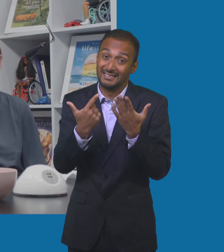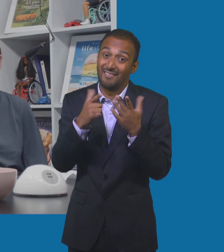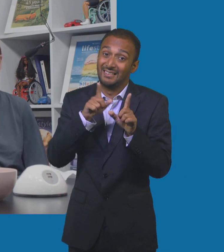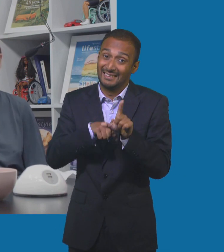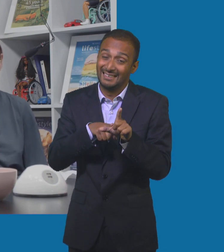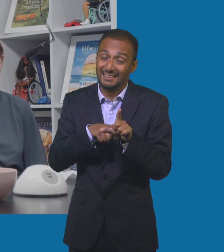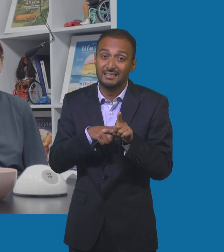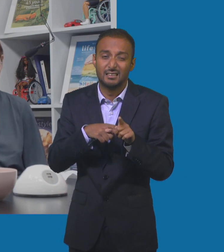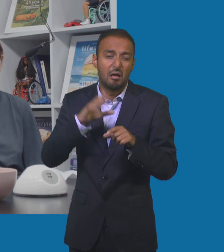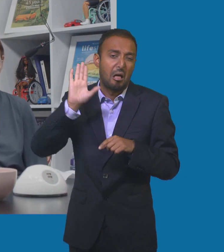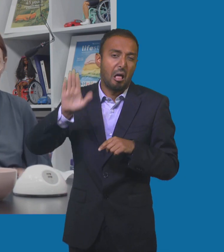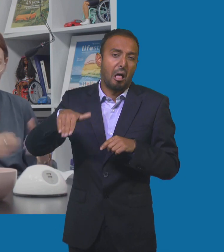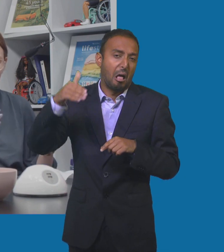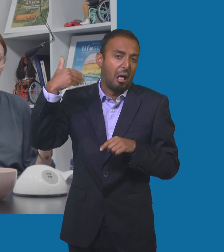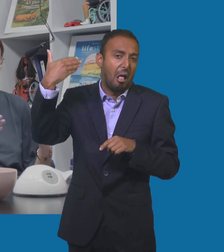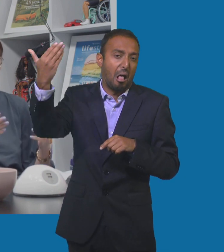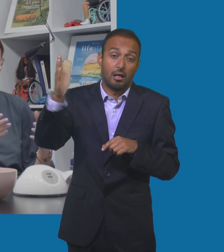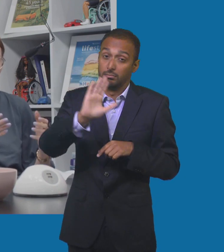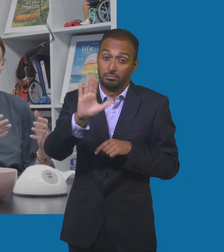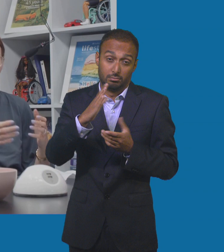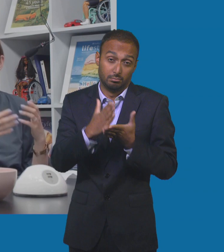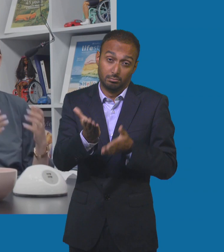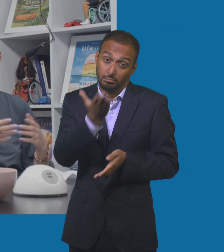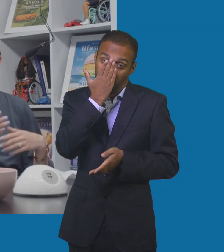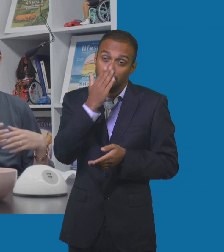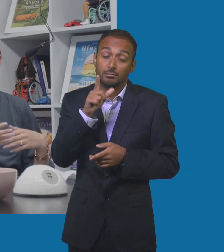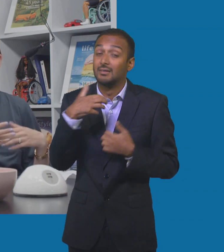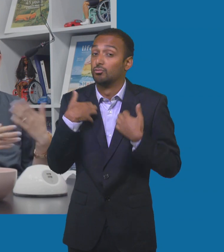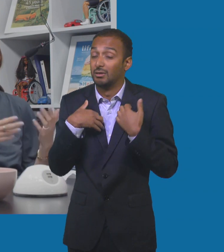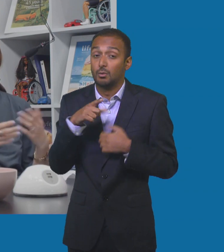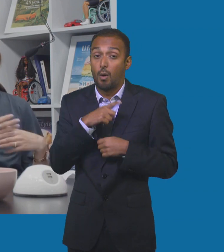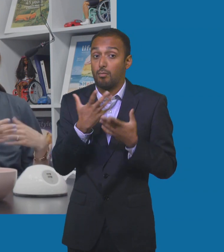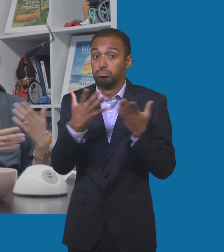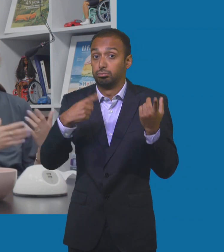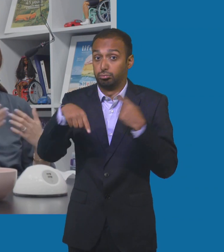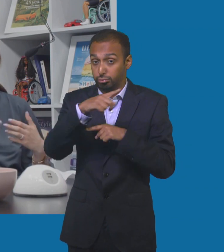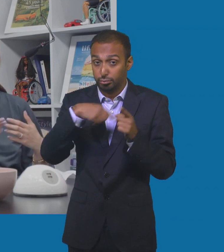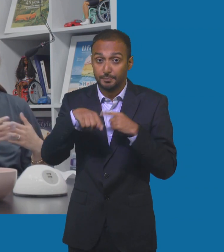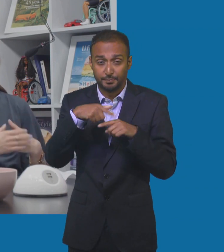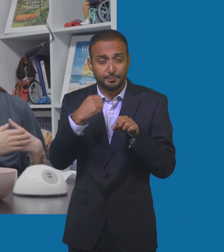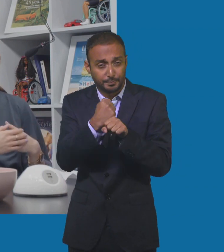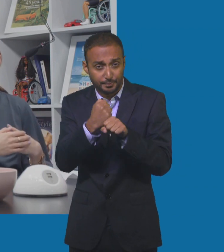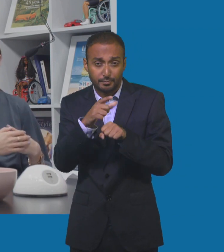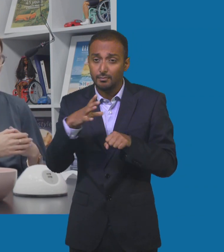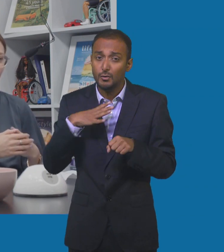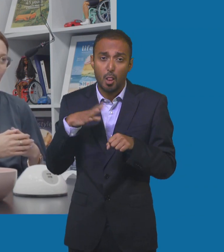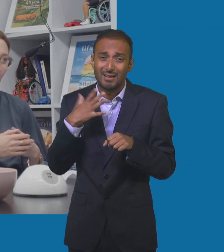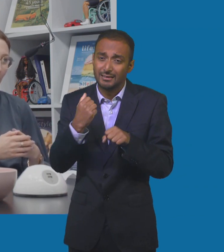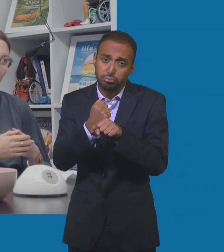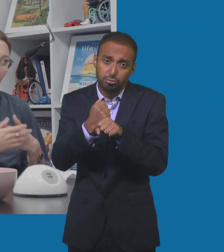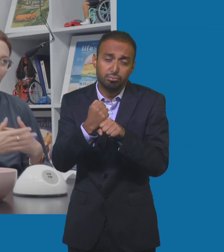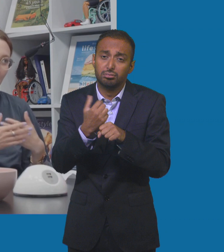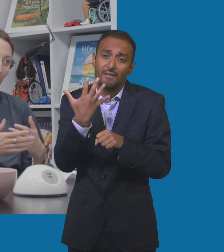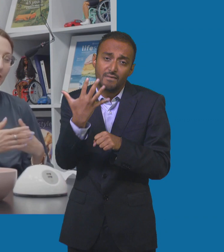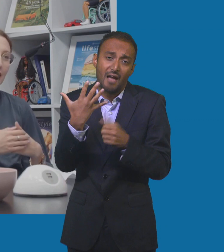to most. What I think is interesting is a lot of vehicle manufacturers are producing their vehicles 5 to 10 years in advance already. So a lot of them are preparing